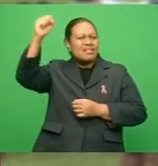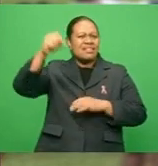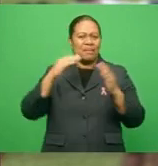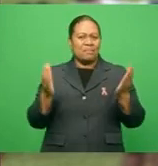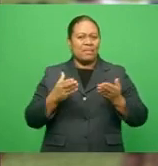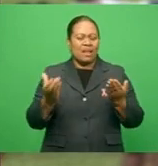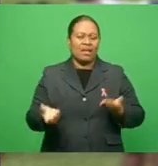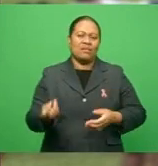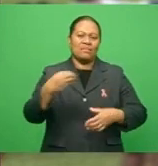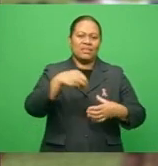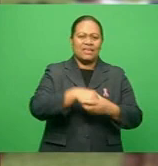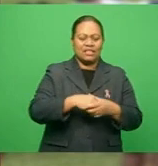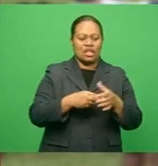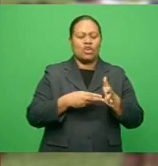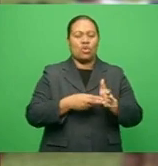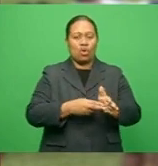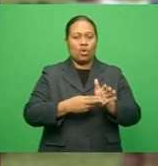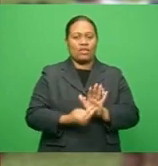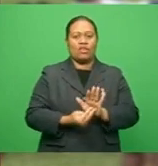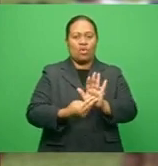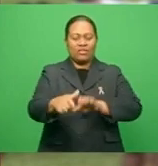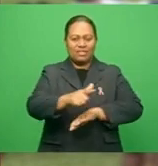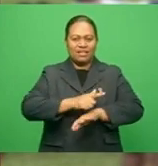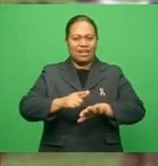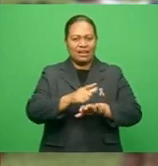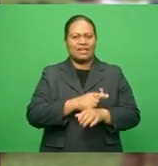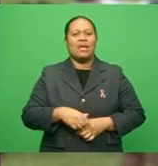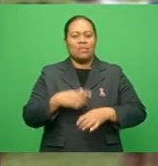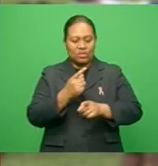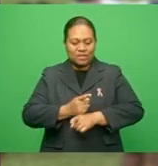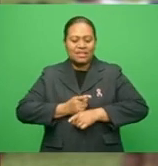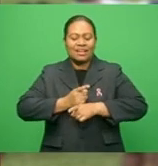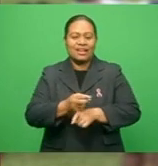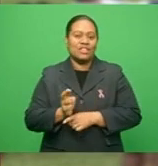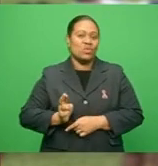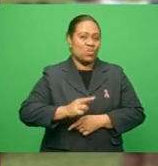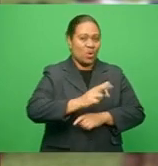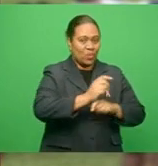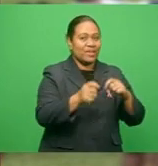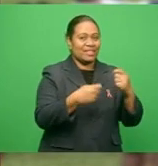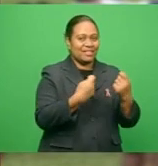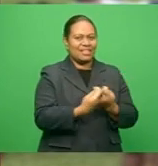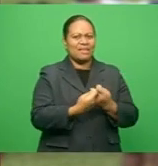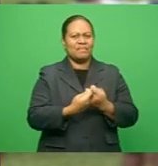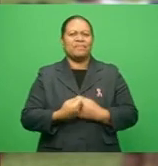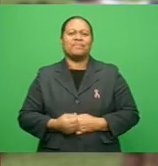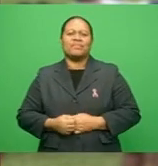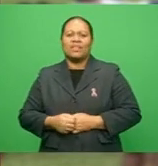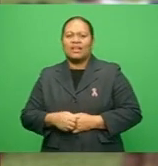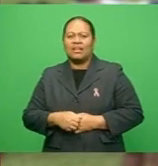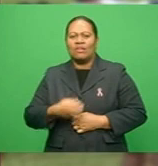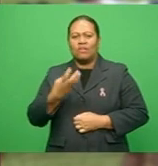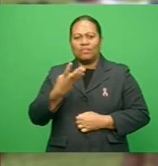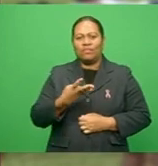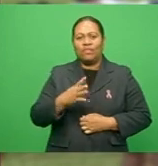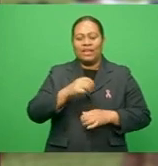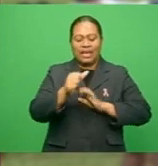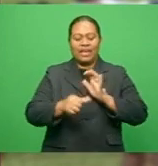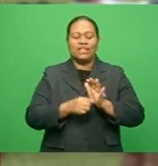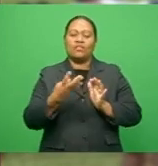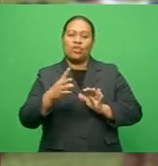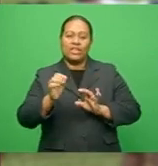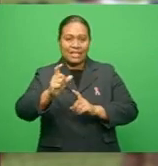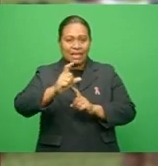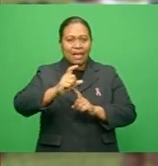final against Northland on Saturday. After guiding Rewa back into the 2021 Skipper Cup, 40-year-old captain